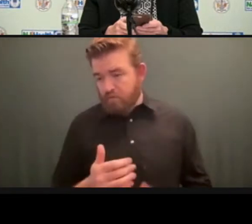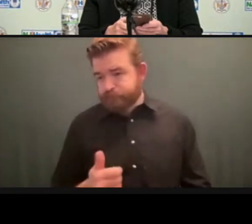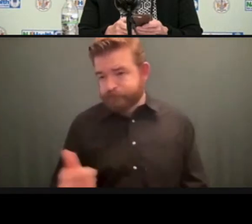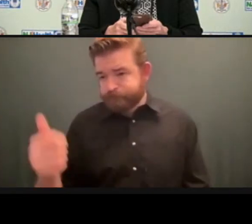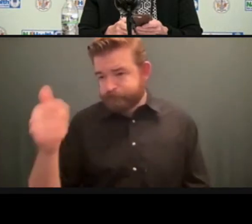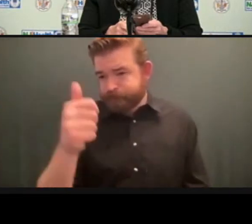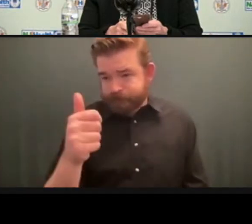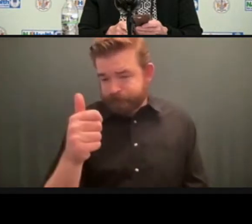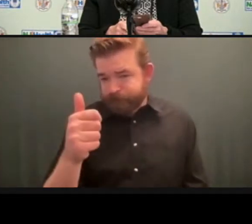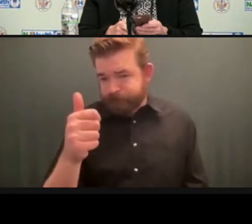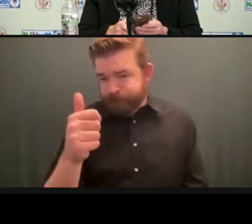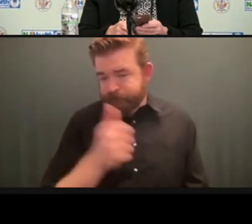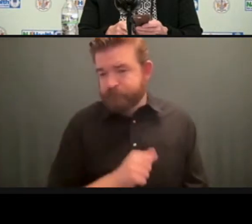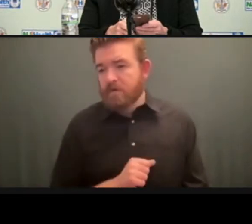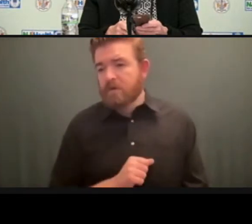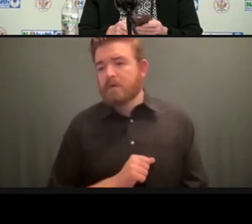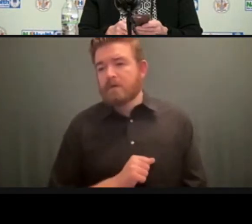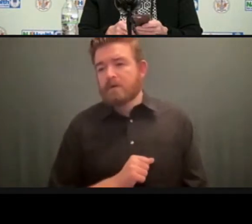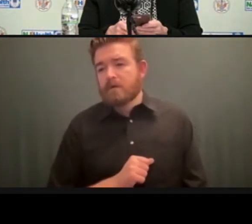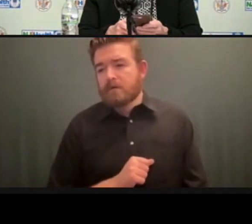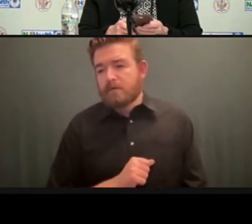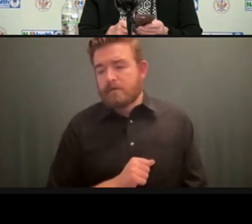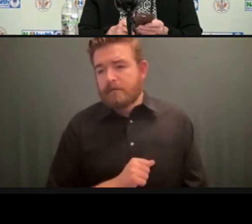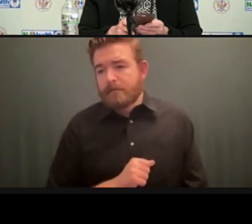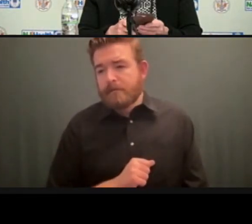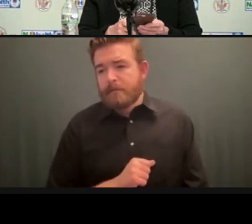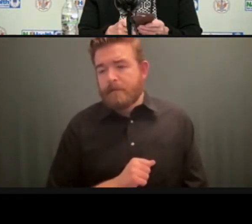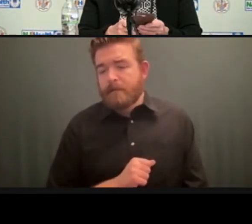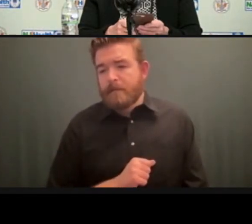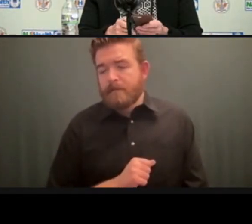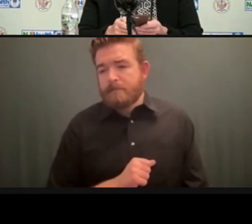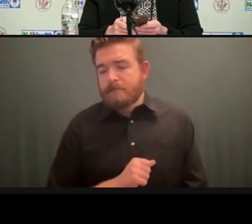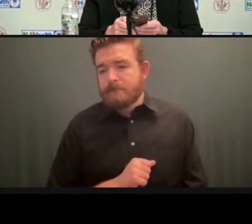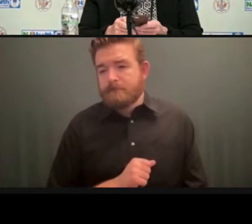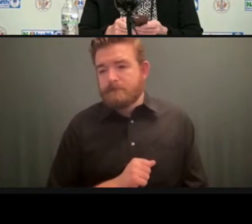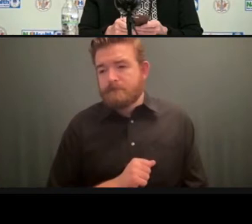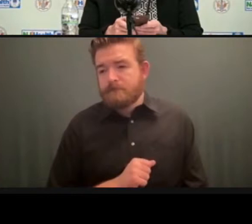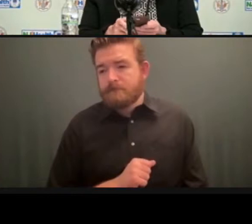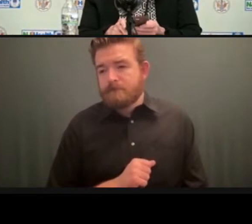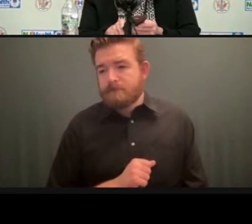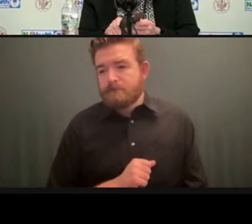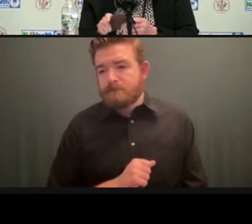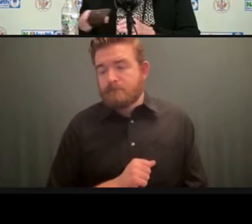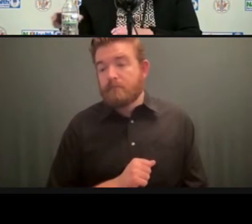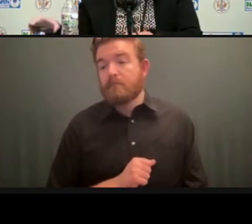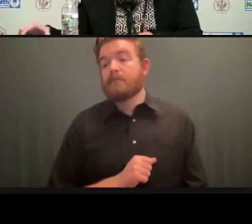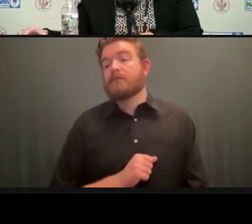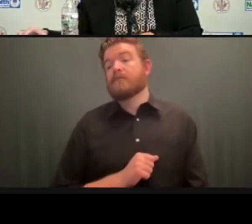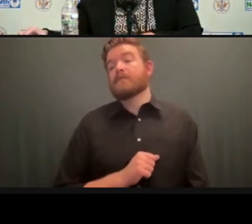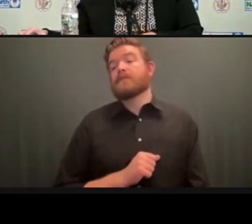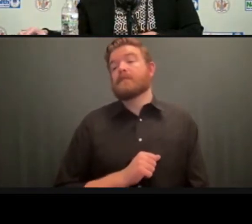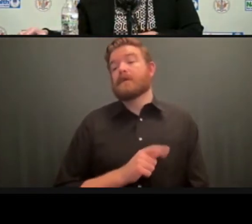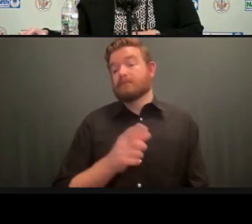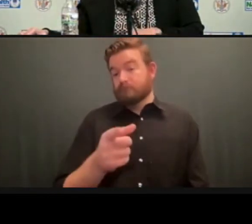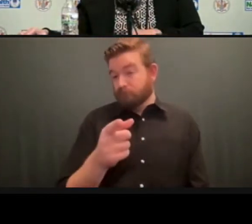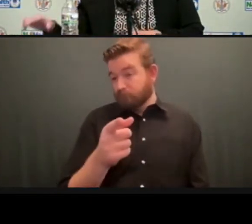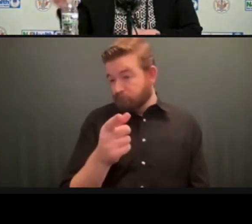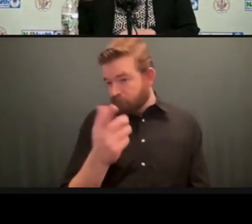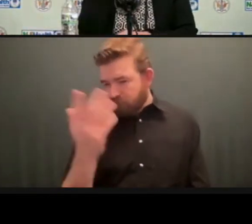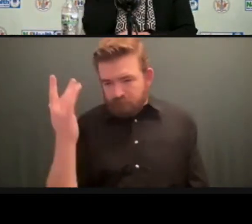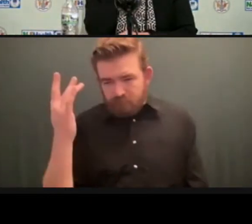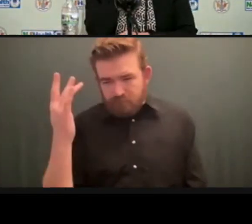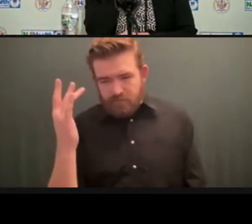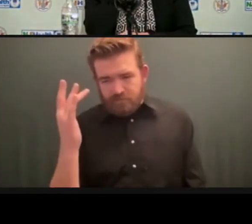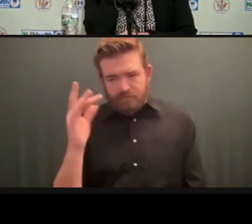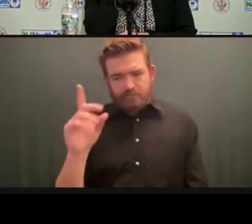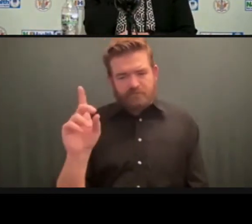time around because the Republican map was picked last time? And finally, do you agree with the New Jersey Supreme Court's decision to